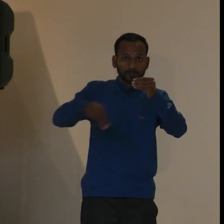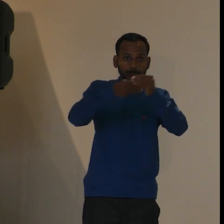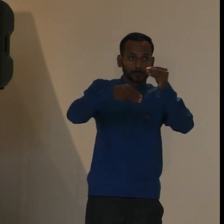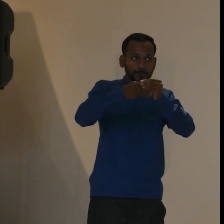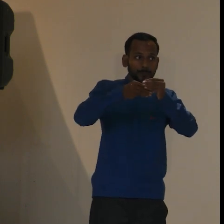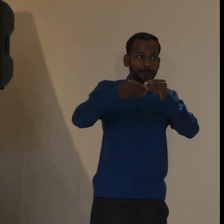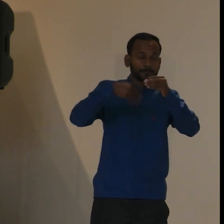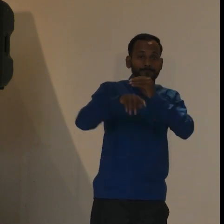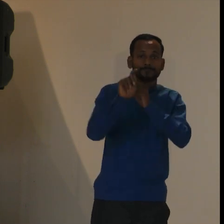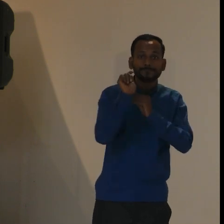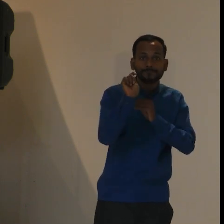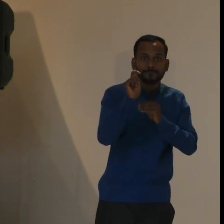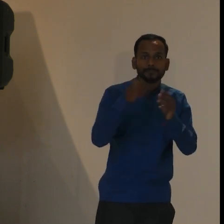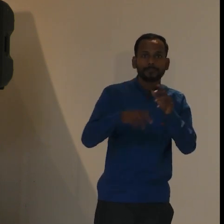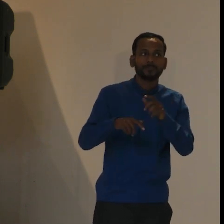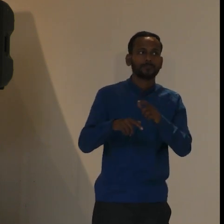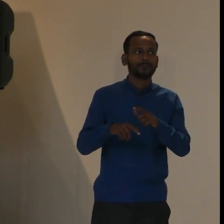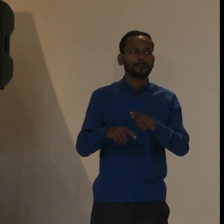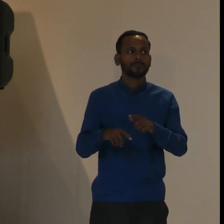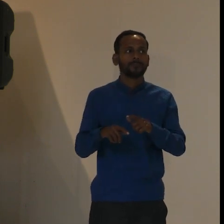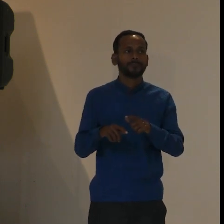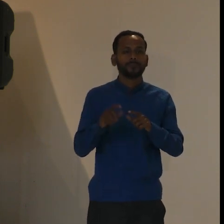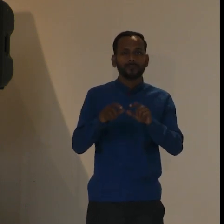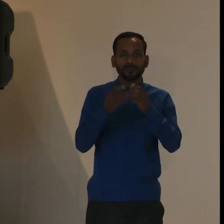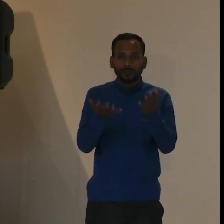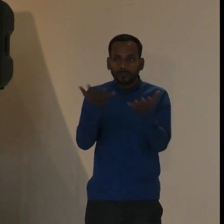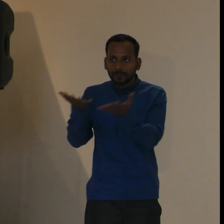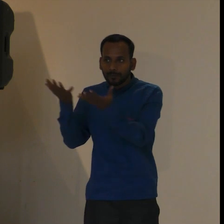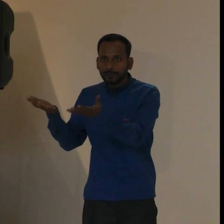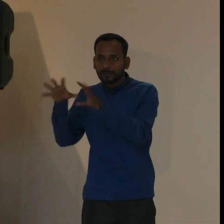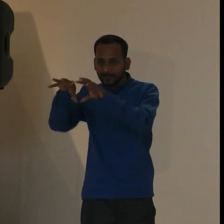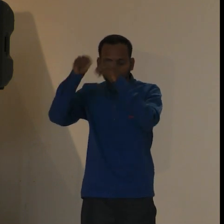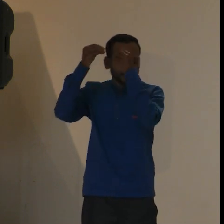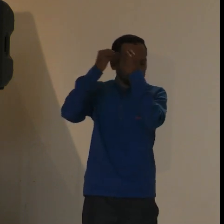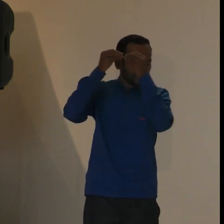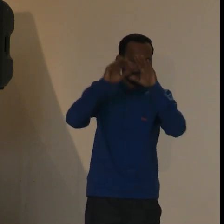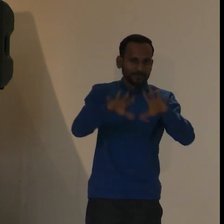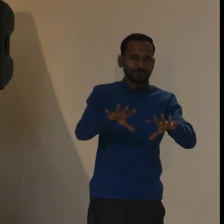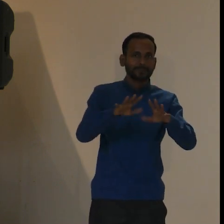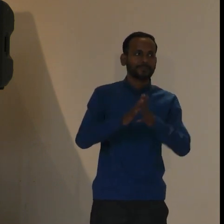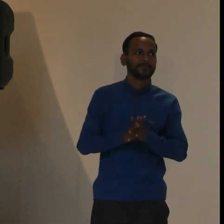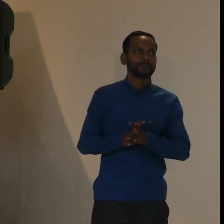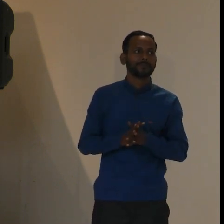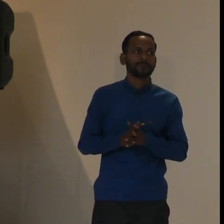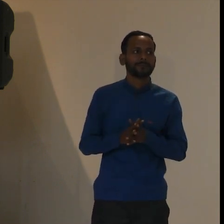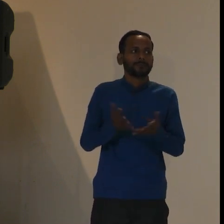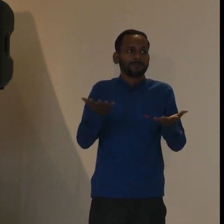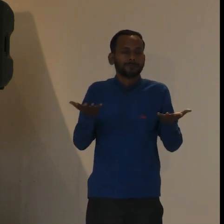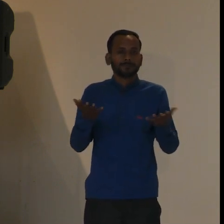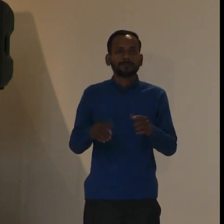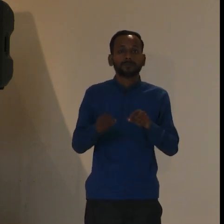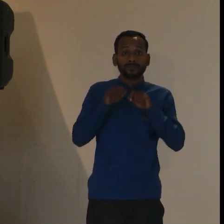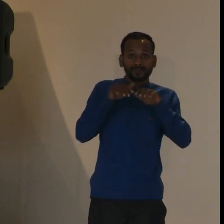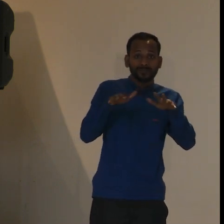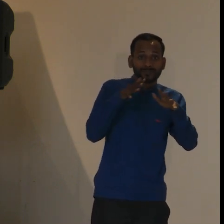other priorities like healthcare and medicine, the kind of resources that are given to the museum is very limited. So say